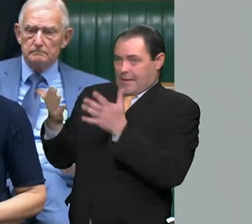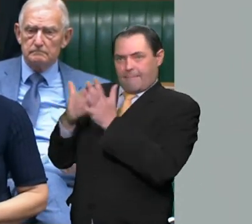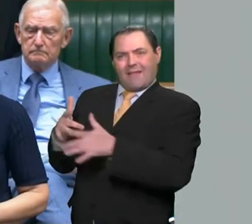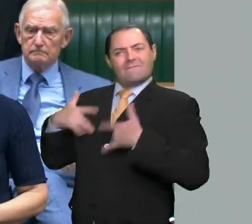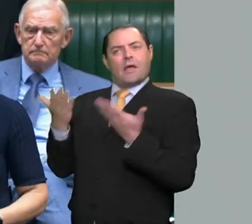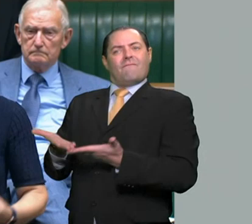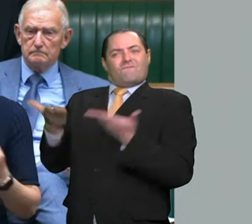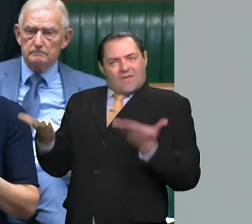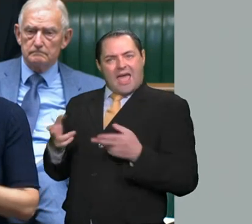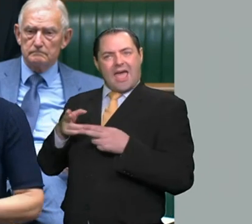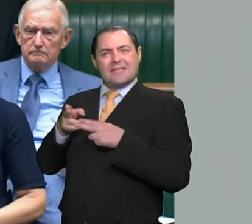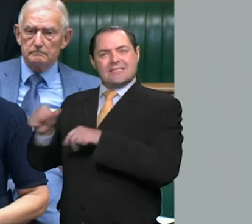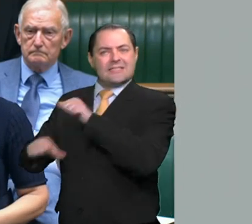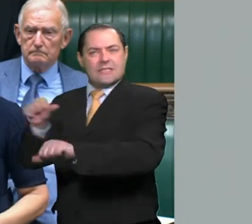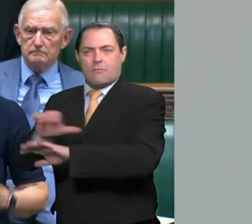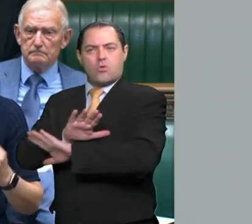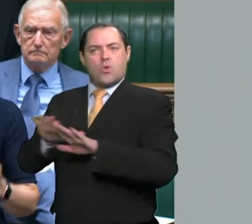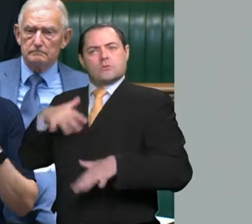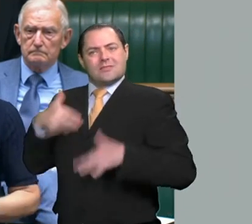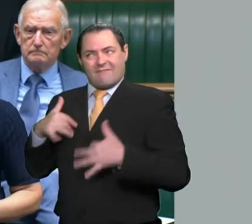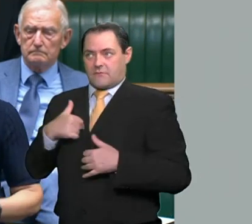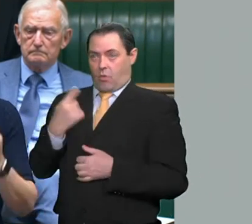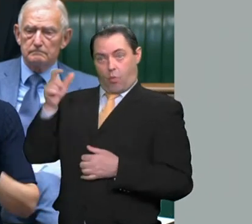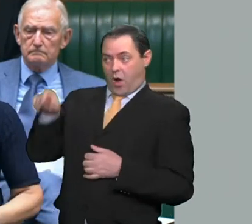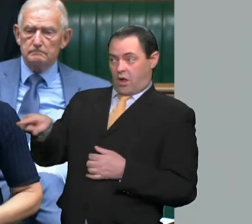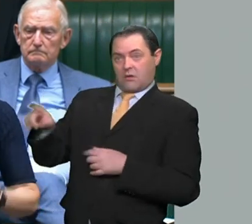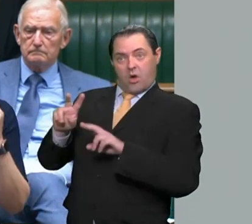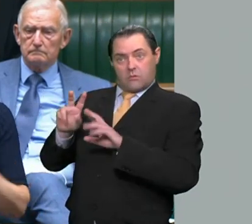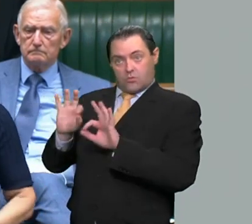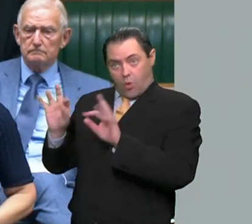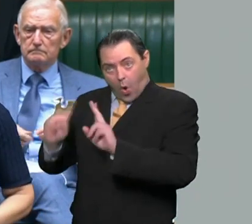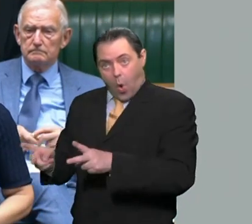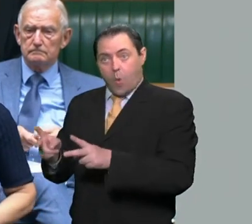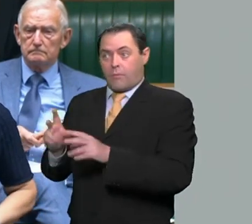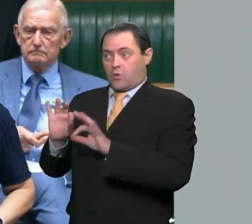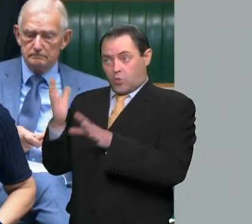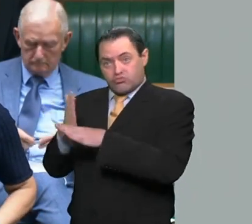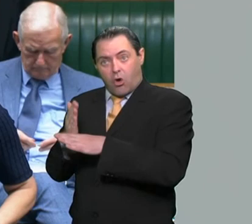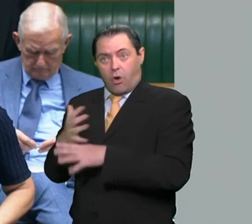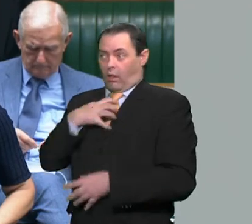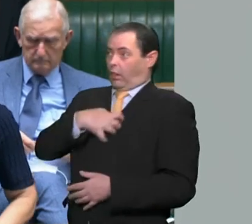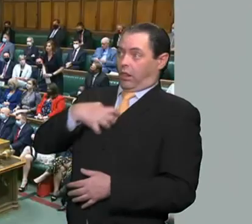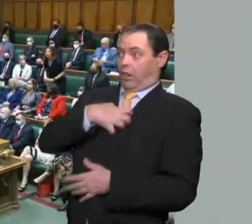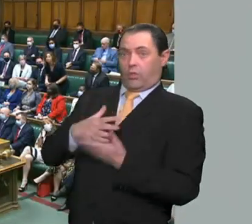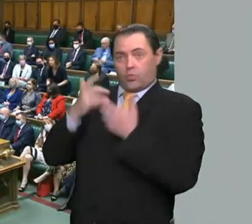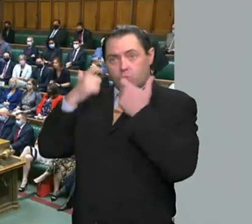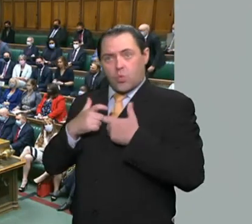the country, including my own constituent who was left homeless, jobless and traumatised through the court system?